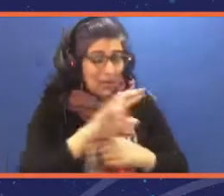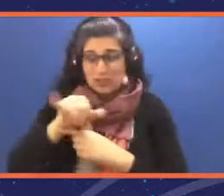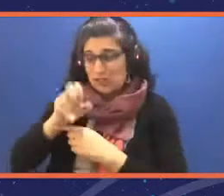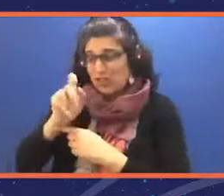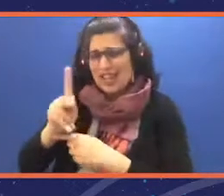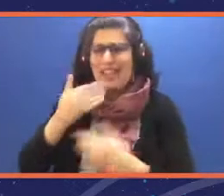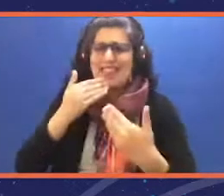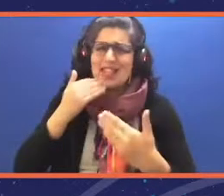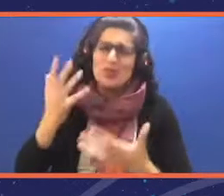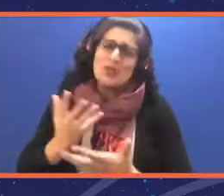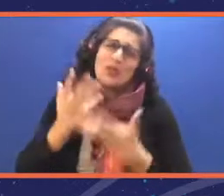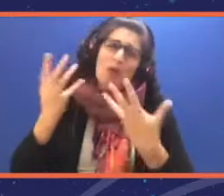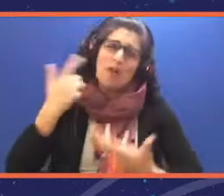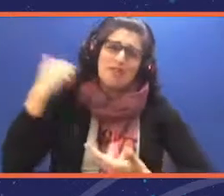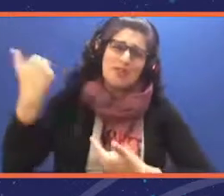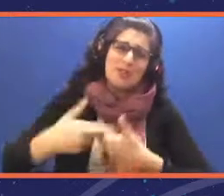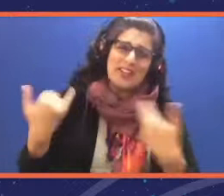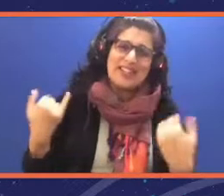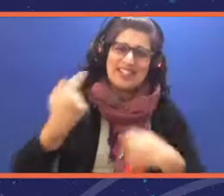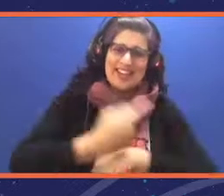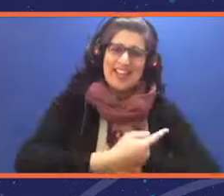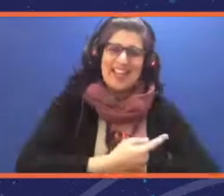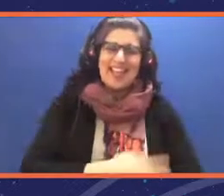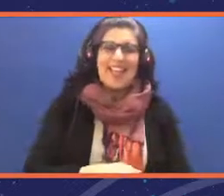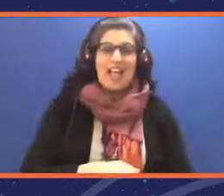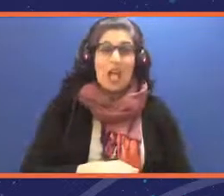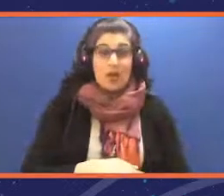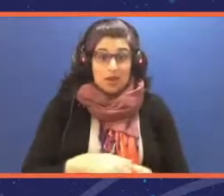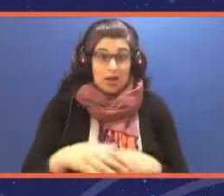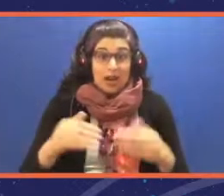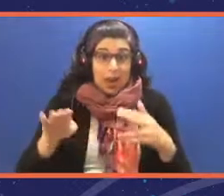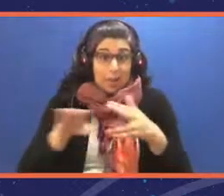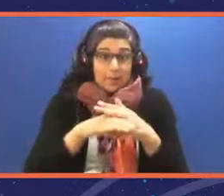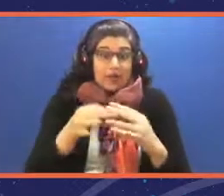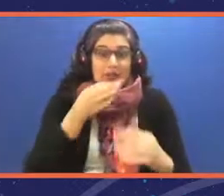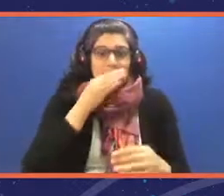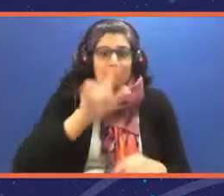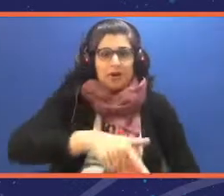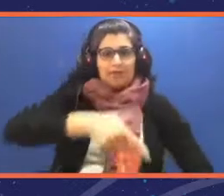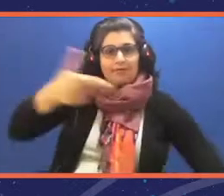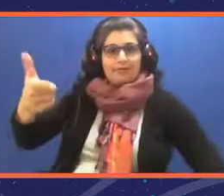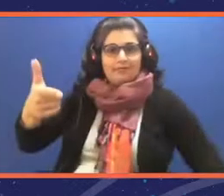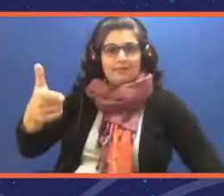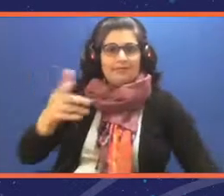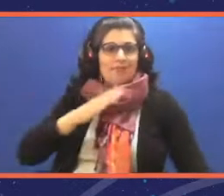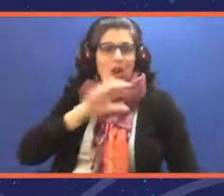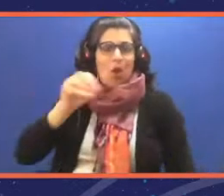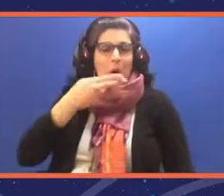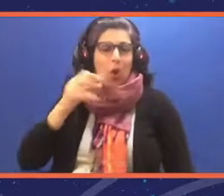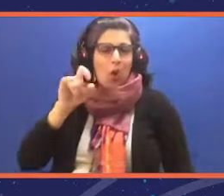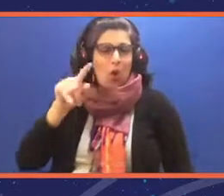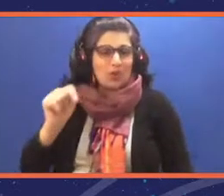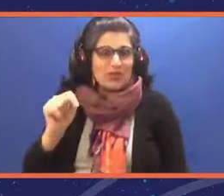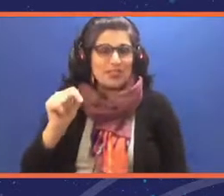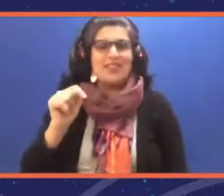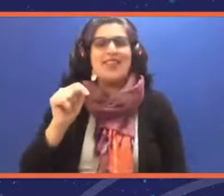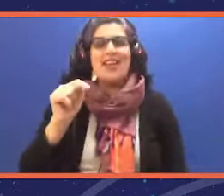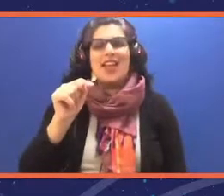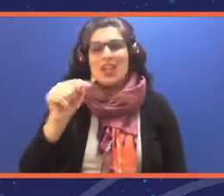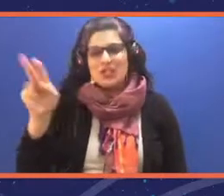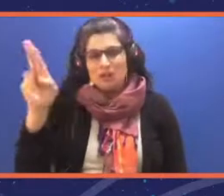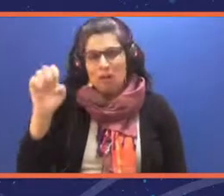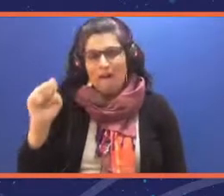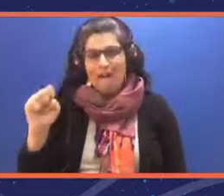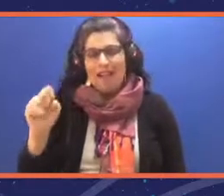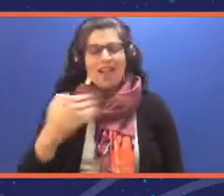with us. We're gonna move over to a little break in a minute, but I wanna hand the mic over to my co-host Trey. Again, so much gratitude to